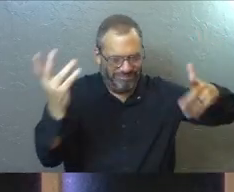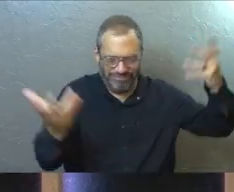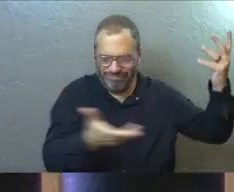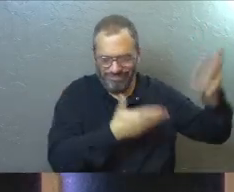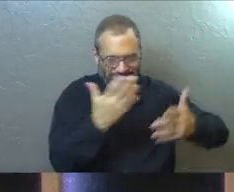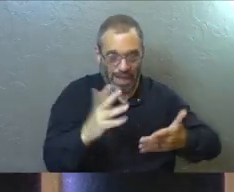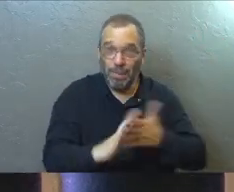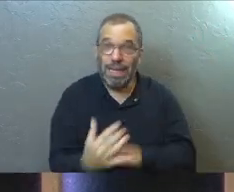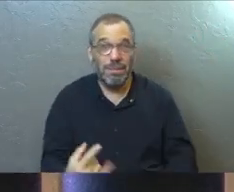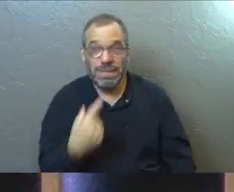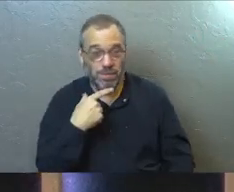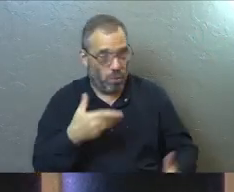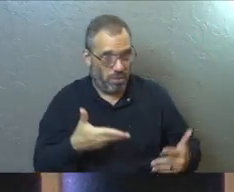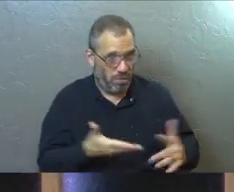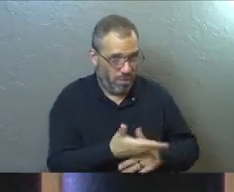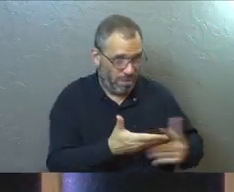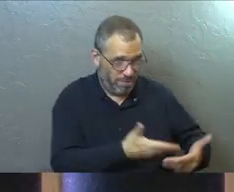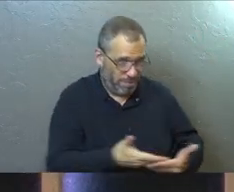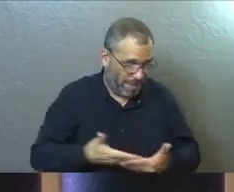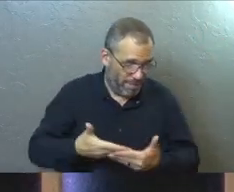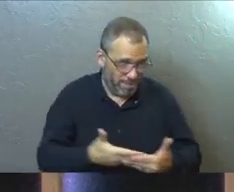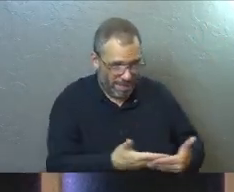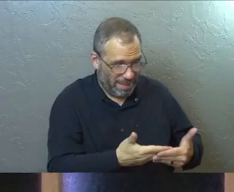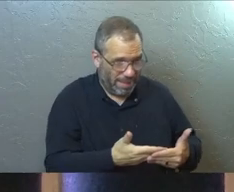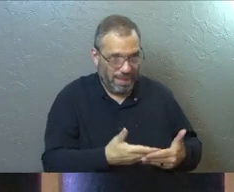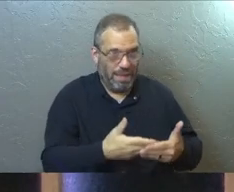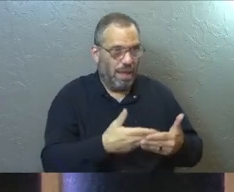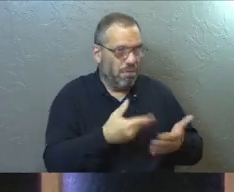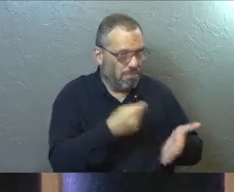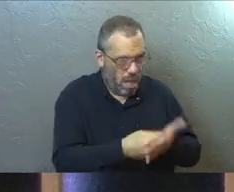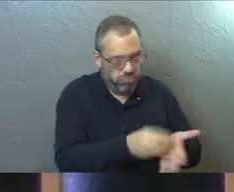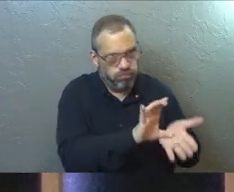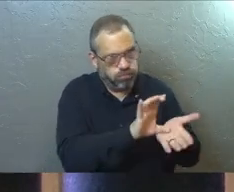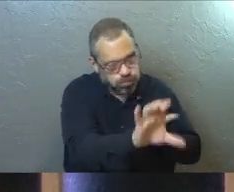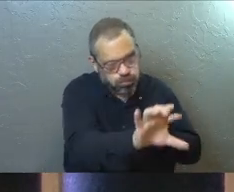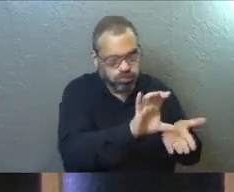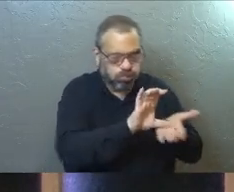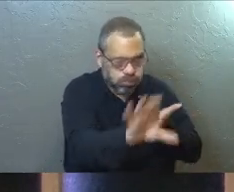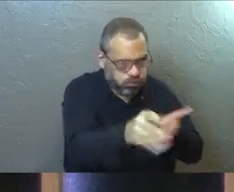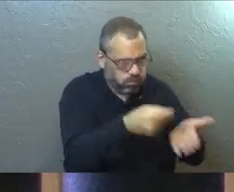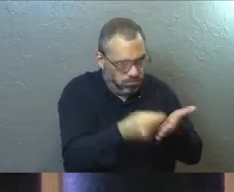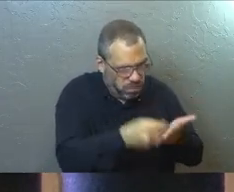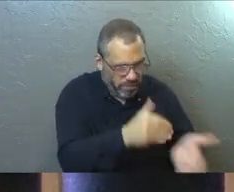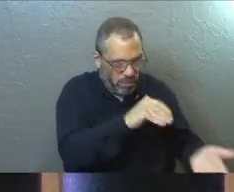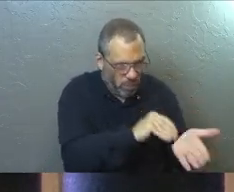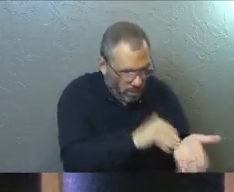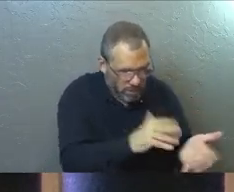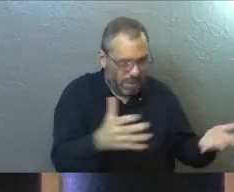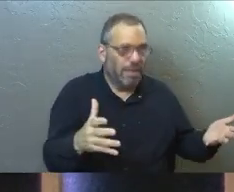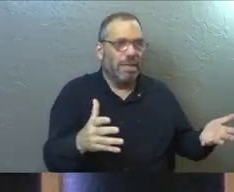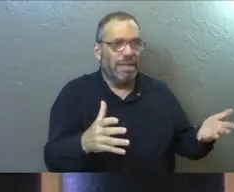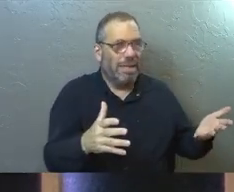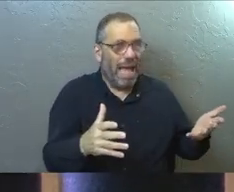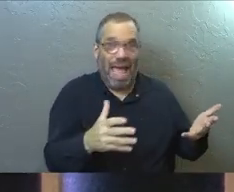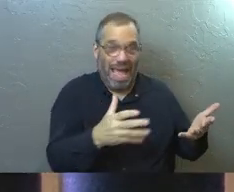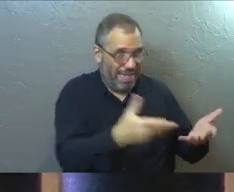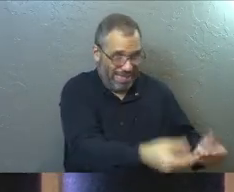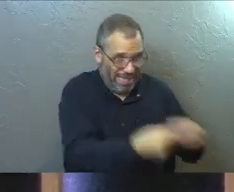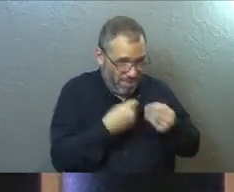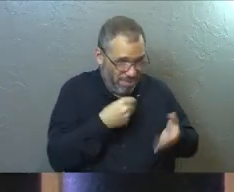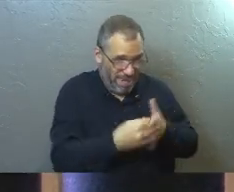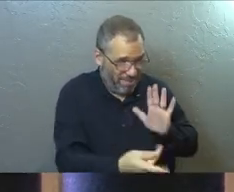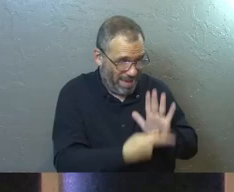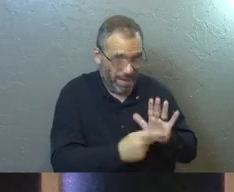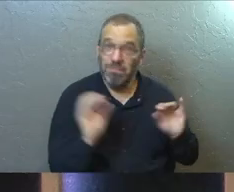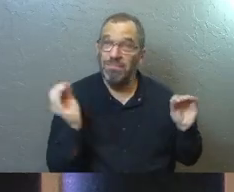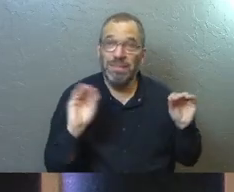be disappointed by this child and pay loads of money for this child and not get any of that return on investment